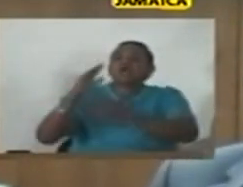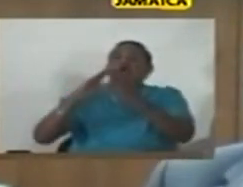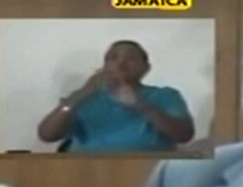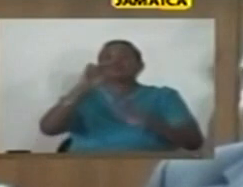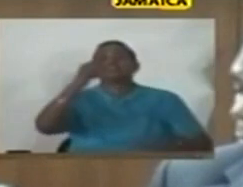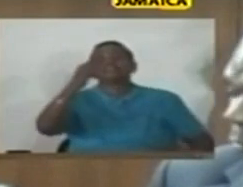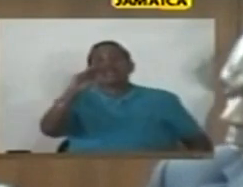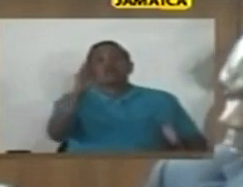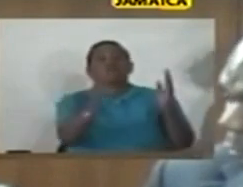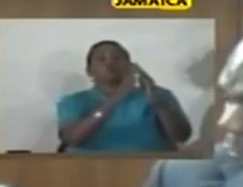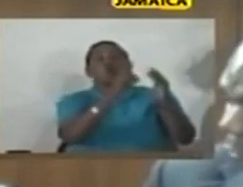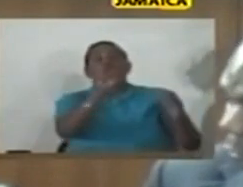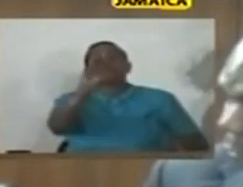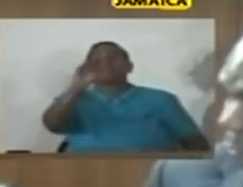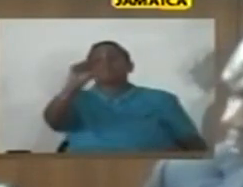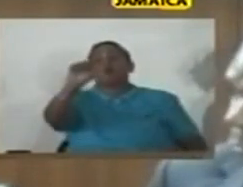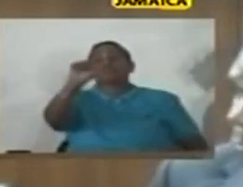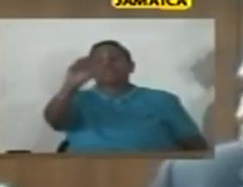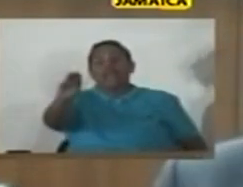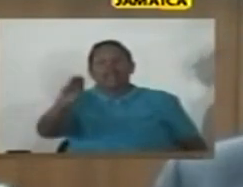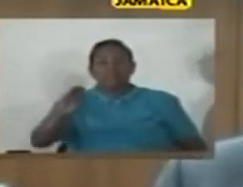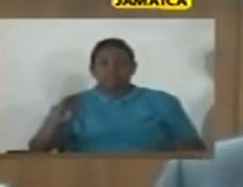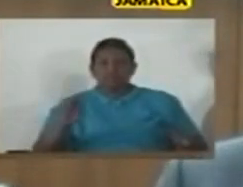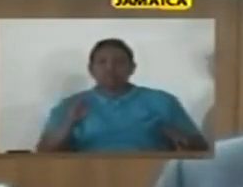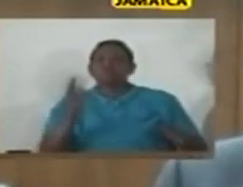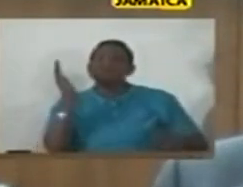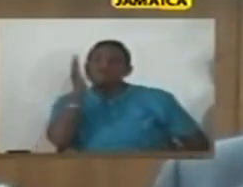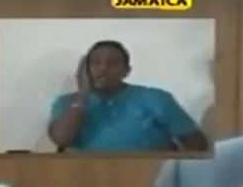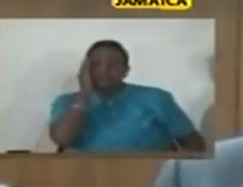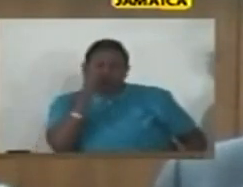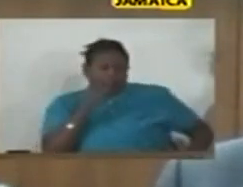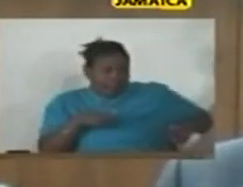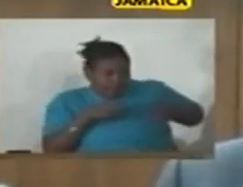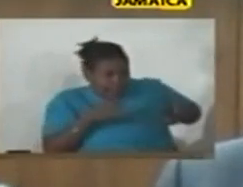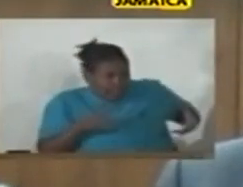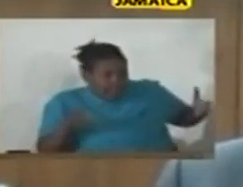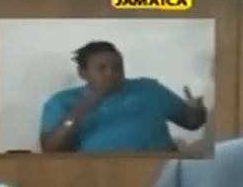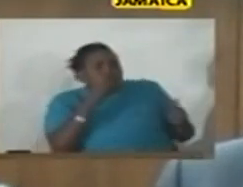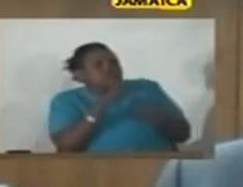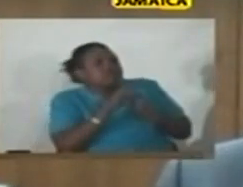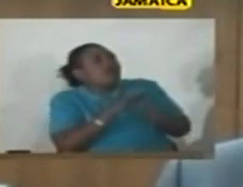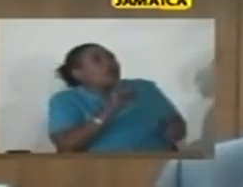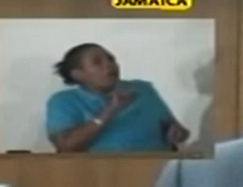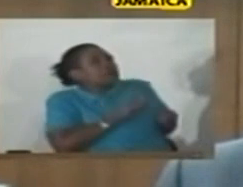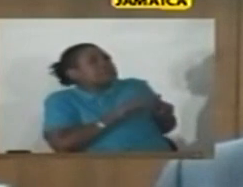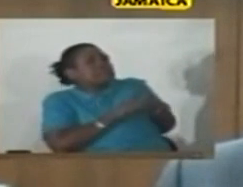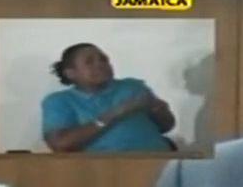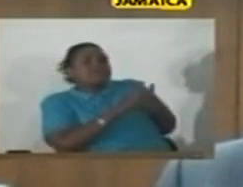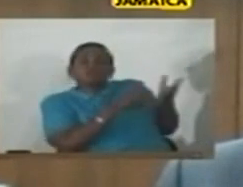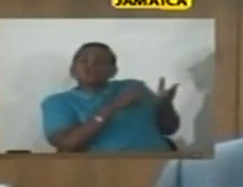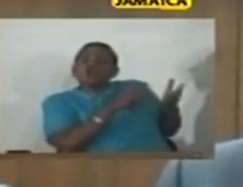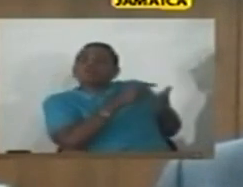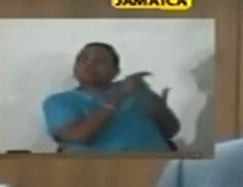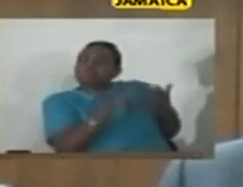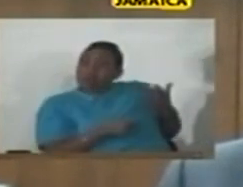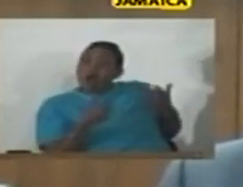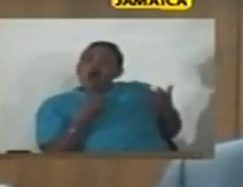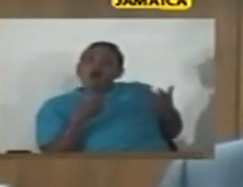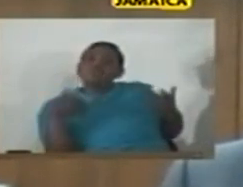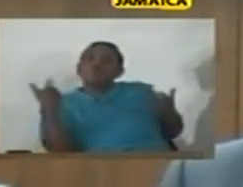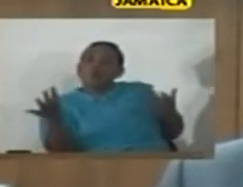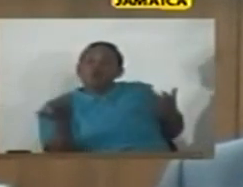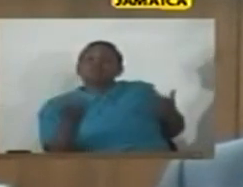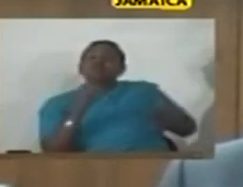Town and Mount Salem. Residents were exposed to the range of services offered by the Ministry of Labour and Social Security.